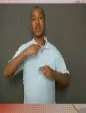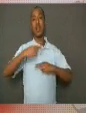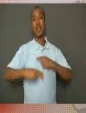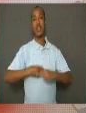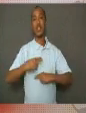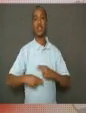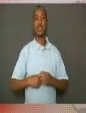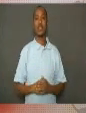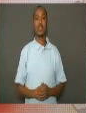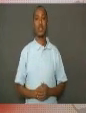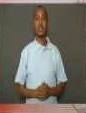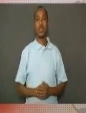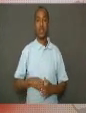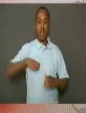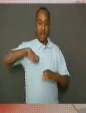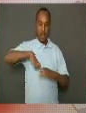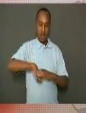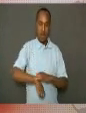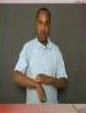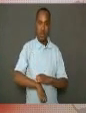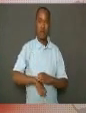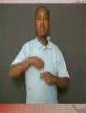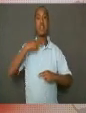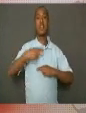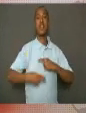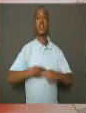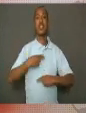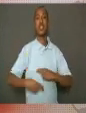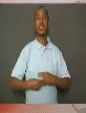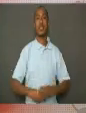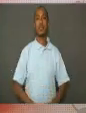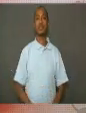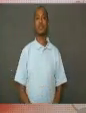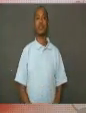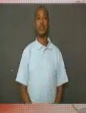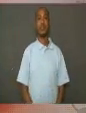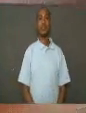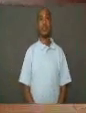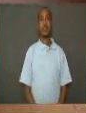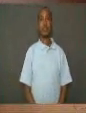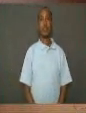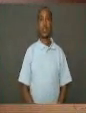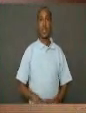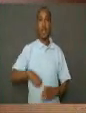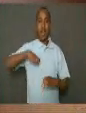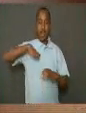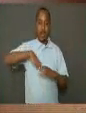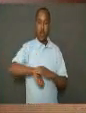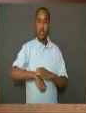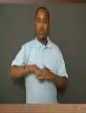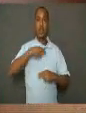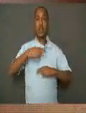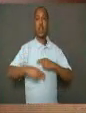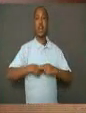reaction: endothermic reactions. An